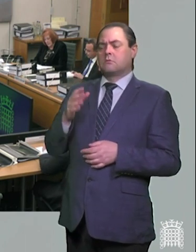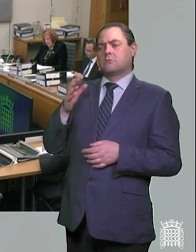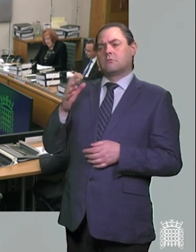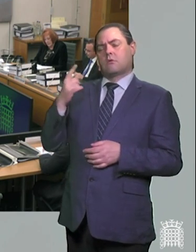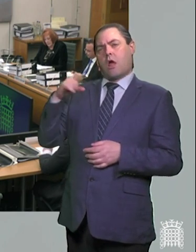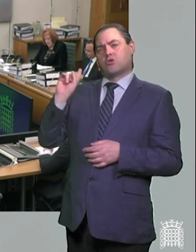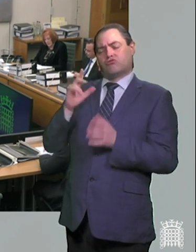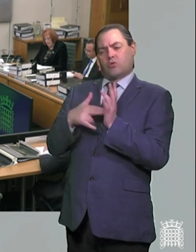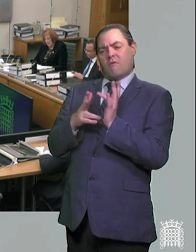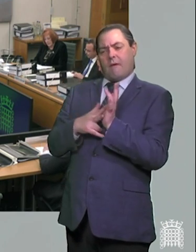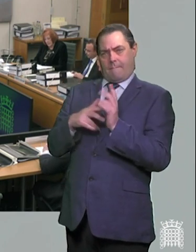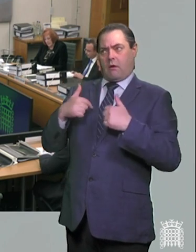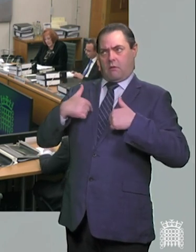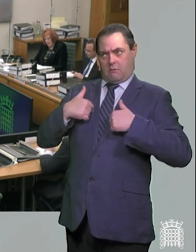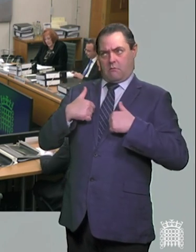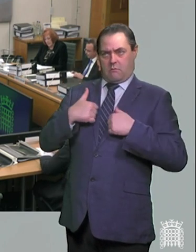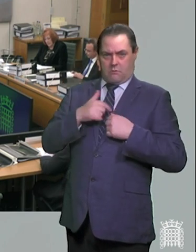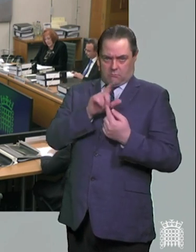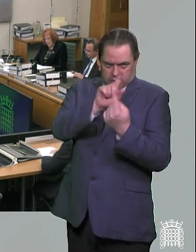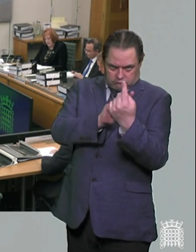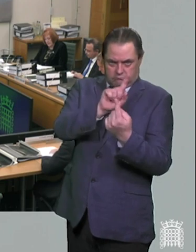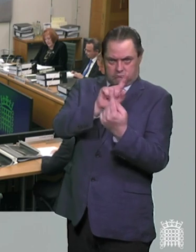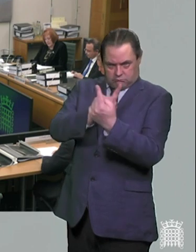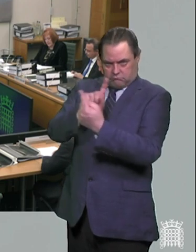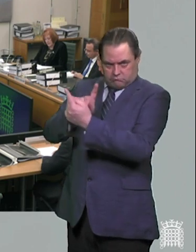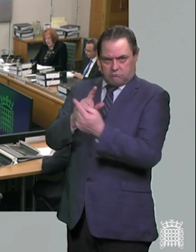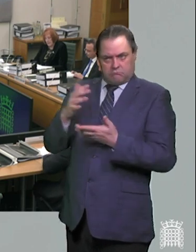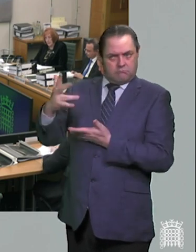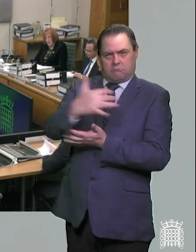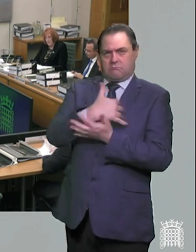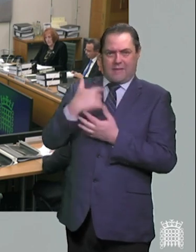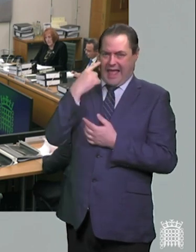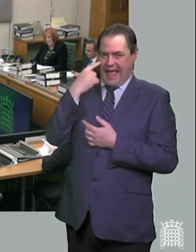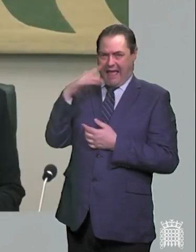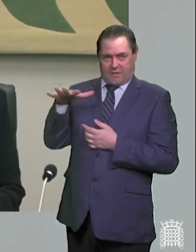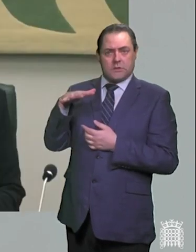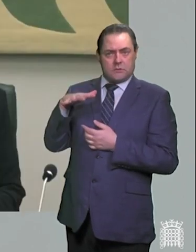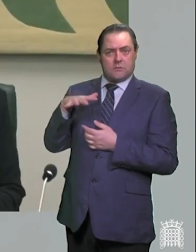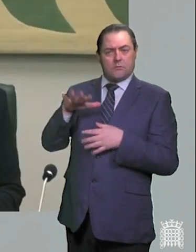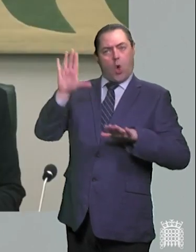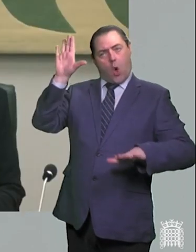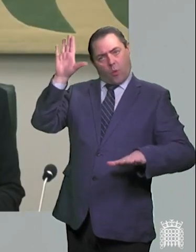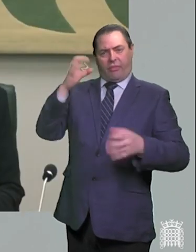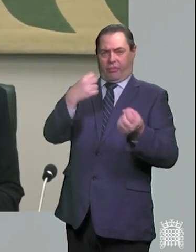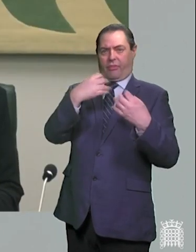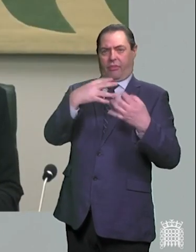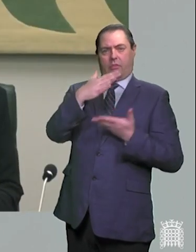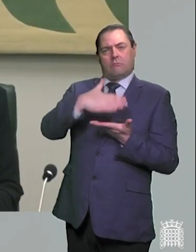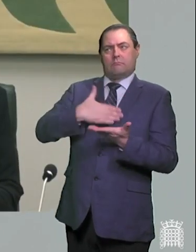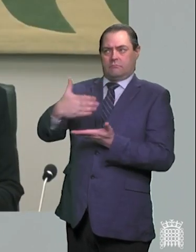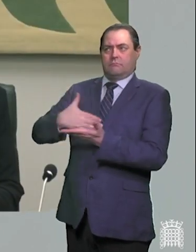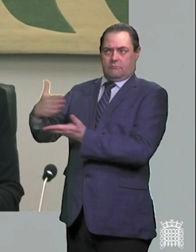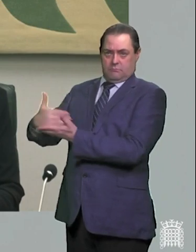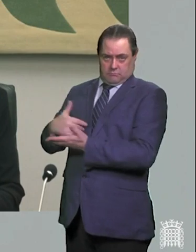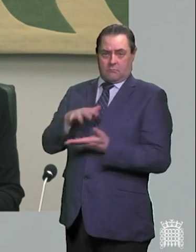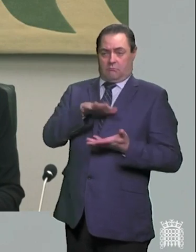we decided to collect direct, first-hand evidence from all the witnesses under oath, and this has all been disclosed